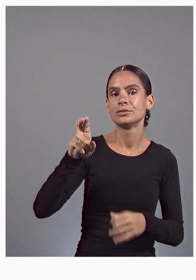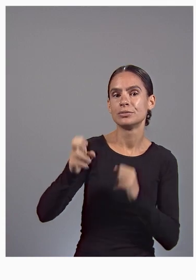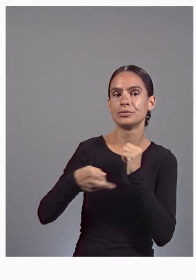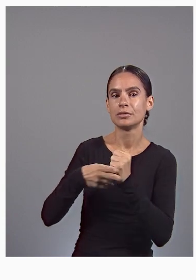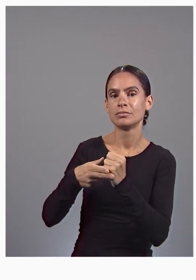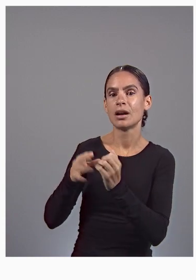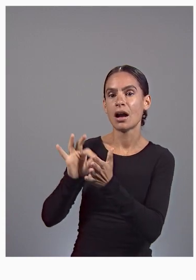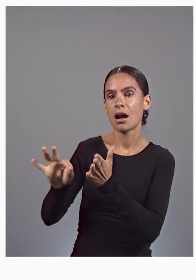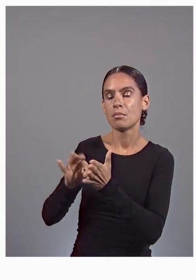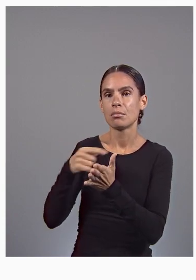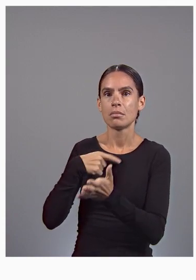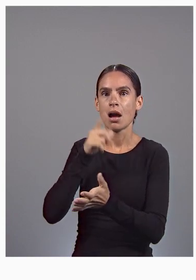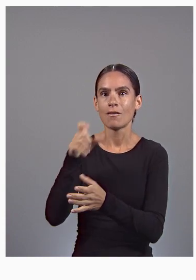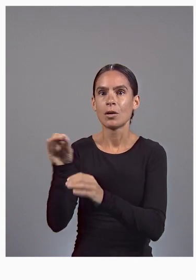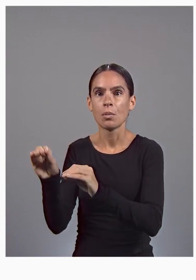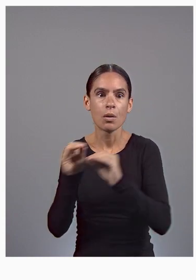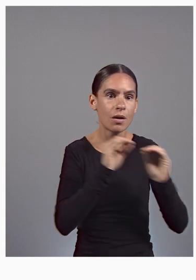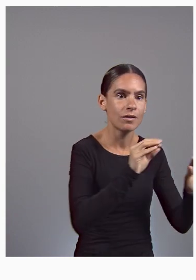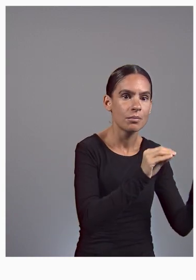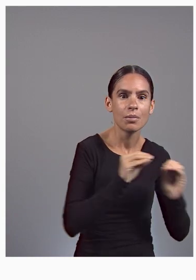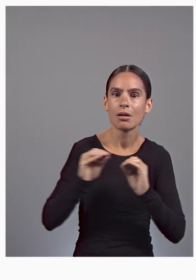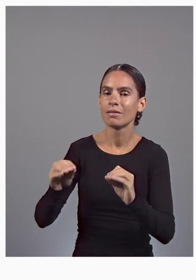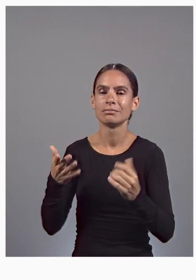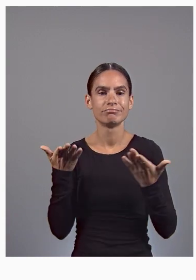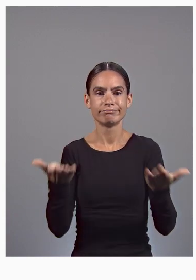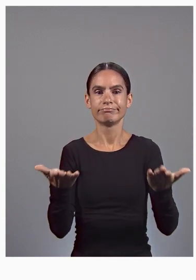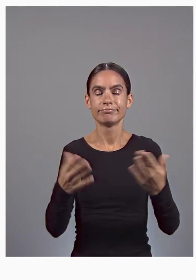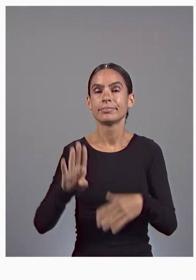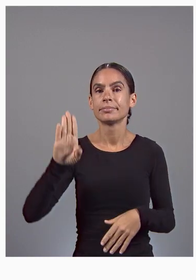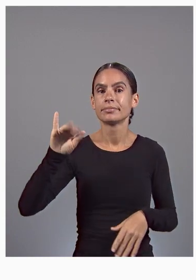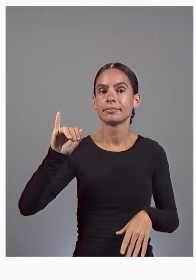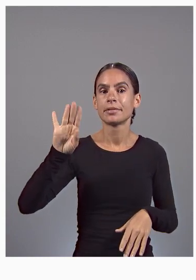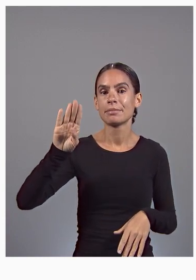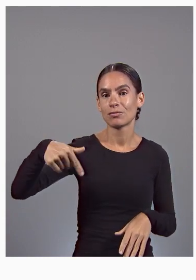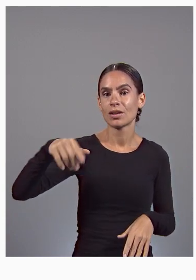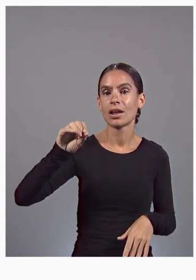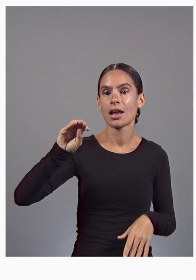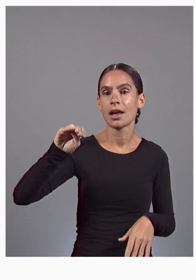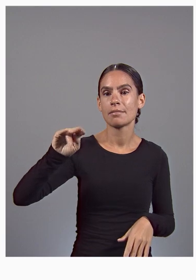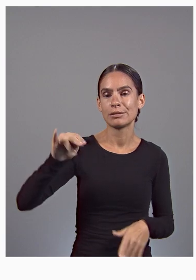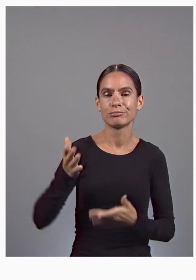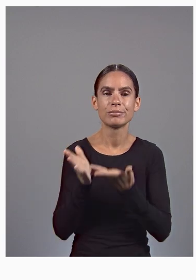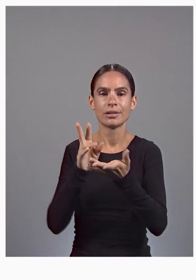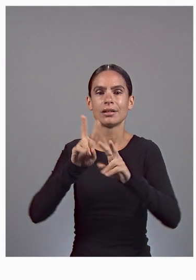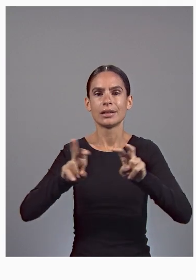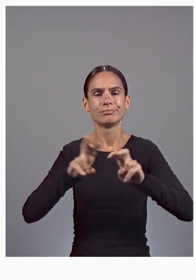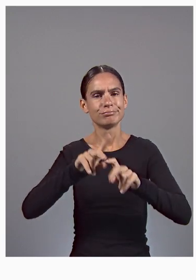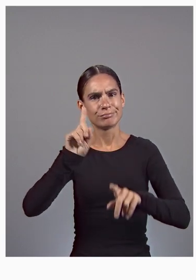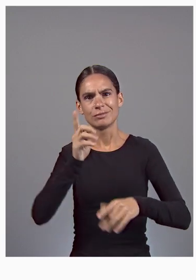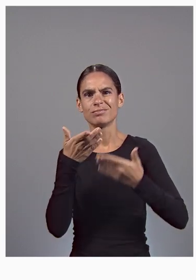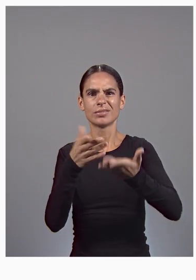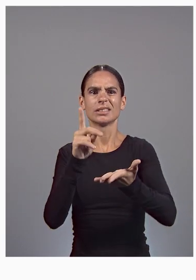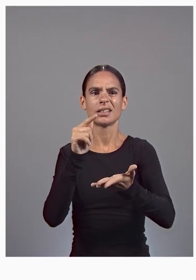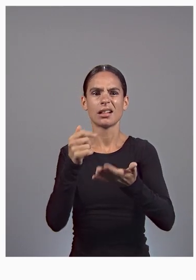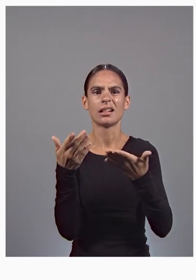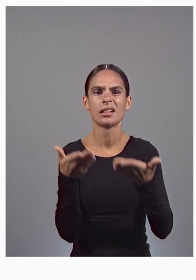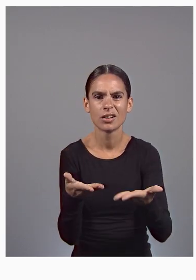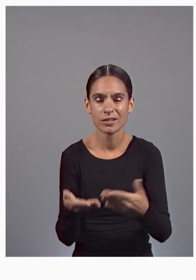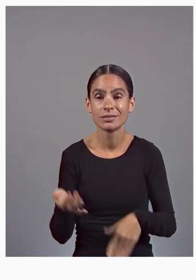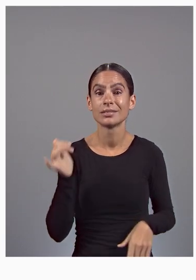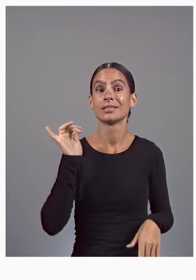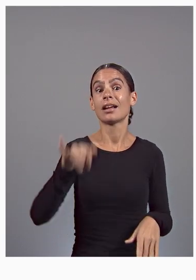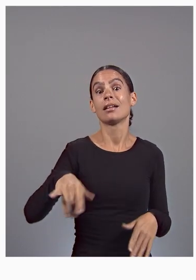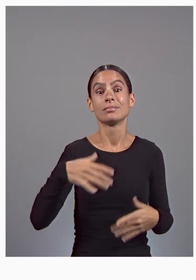queries against it in BigQuery. I can actually analyze it where it resides without moving the data. So this is one of many Google